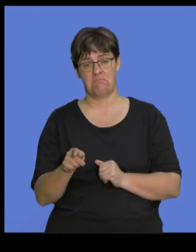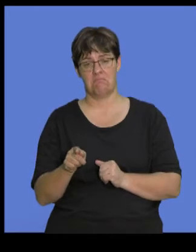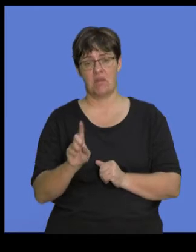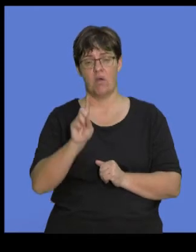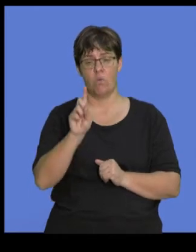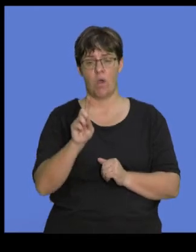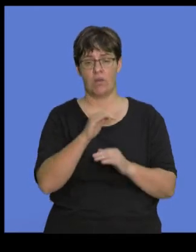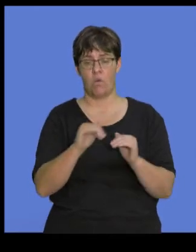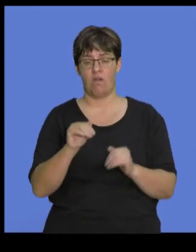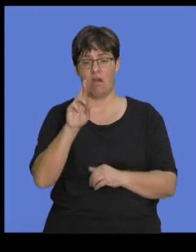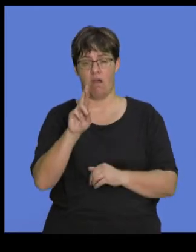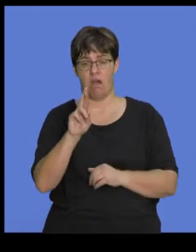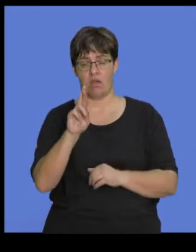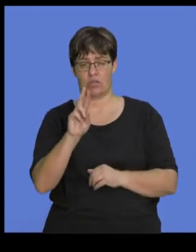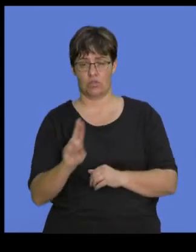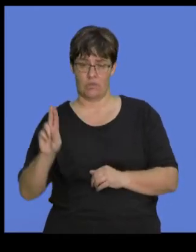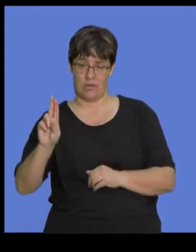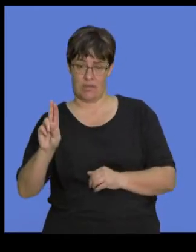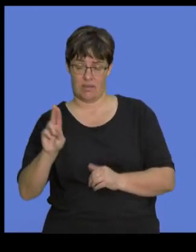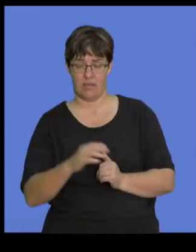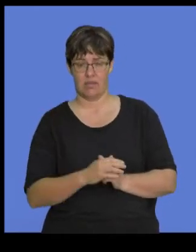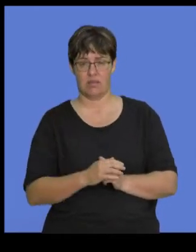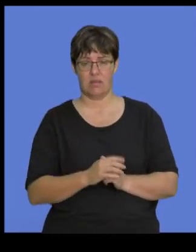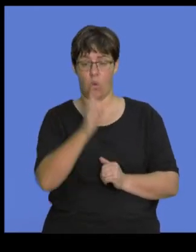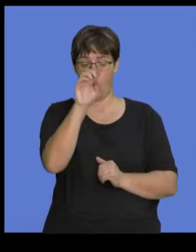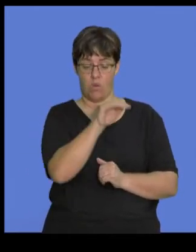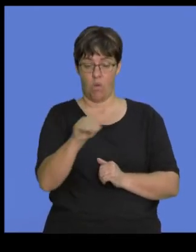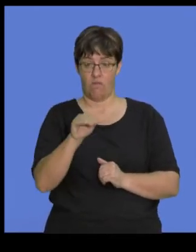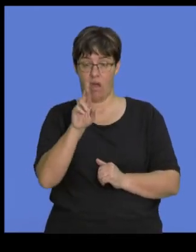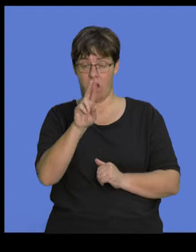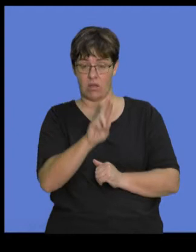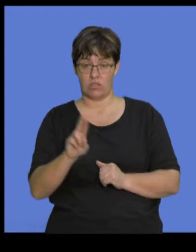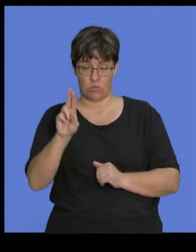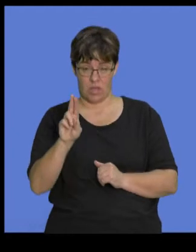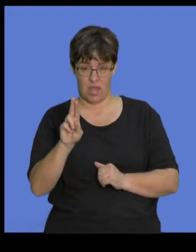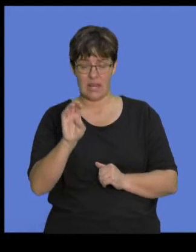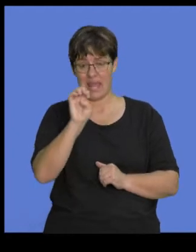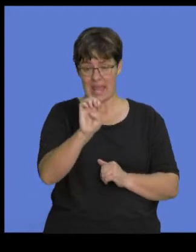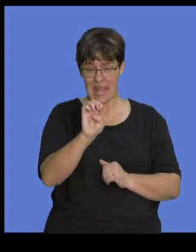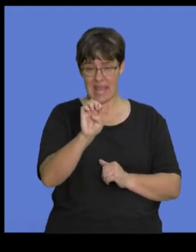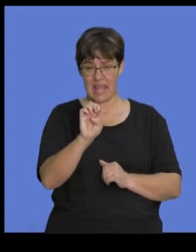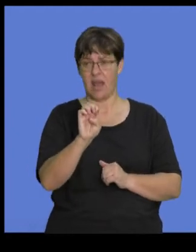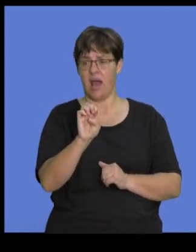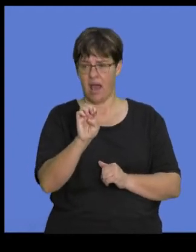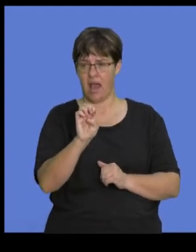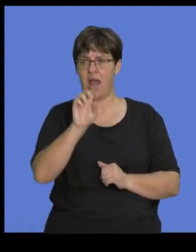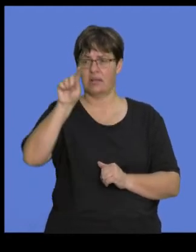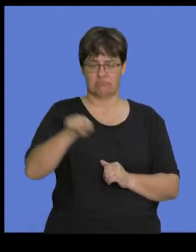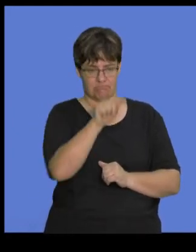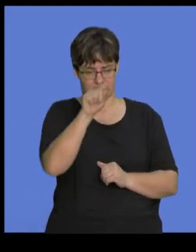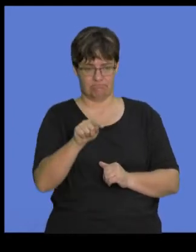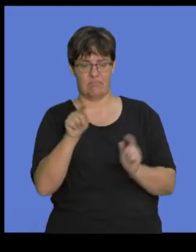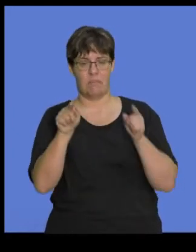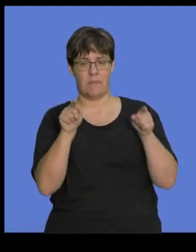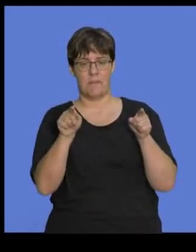versus 1 over R squared, okay? So 1 over R squared and E are actually directly proportional. So we'd